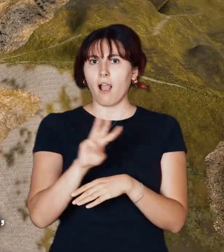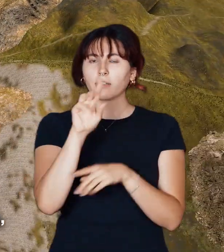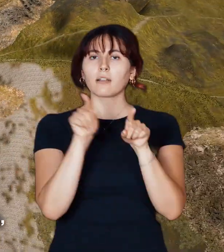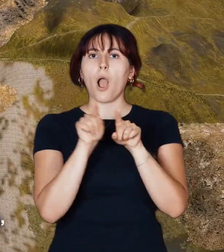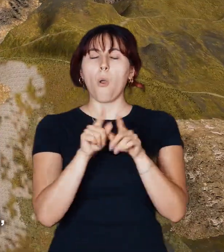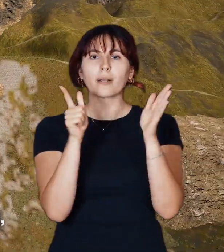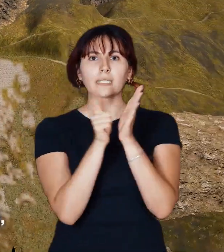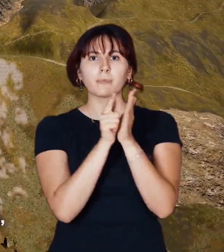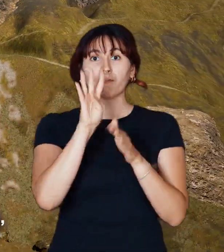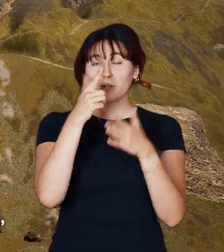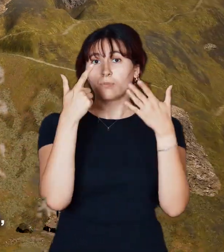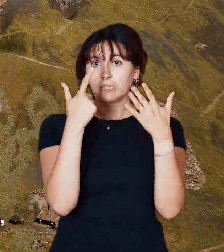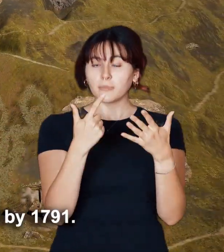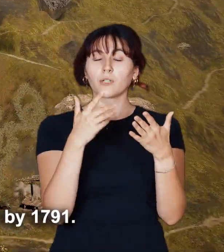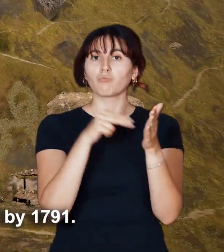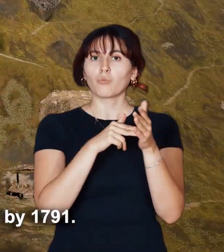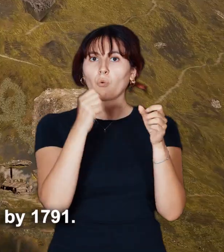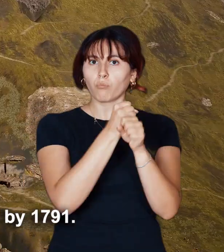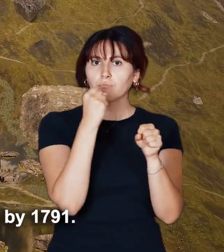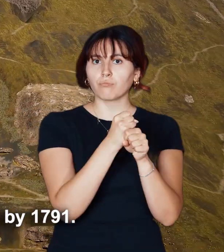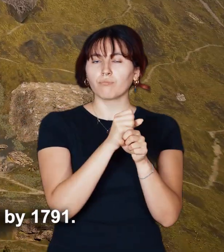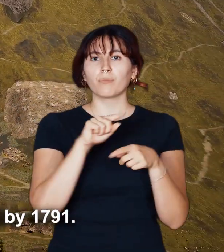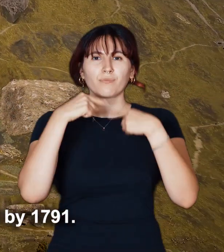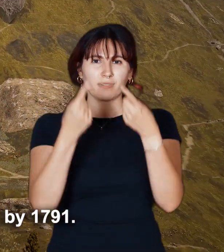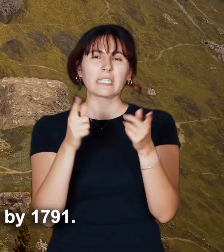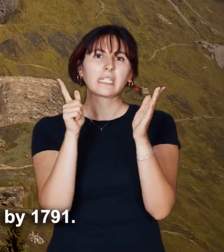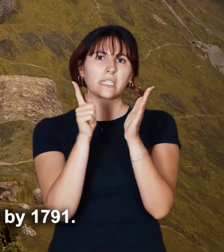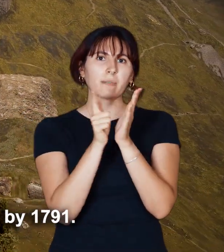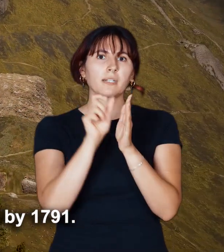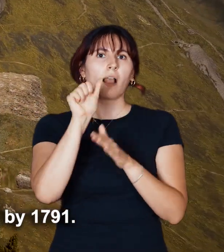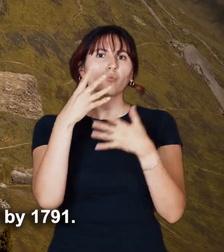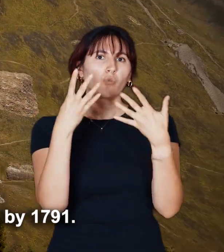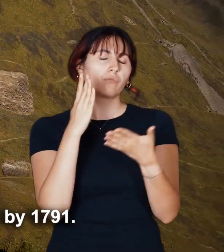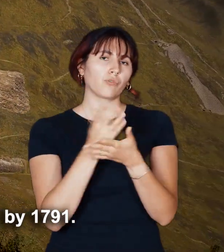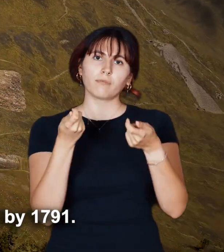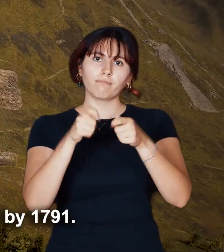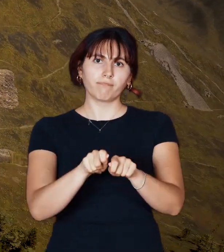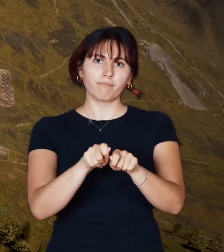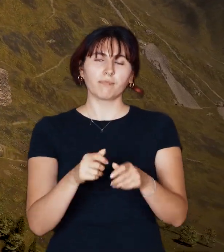carried out in 1774, but had already been abandoned by 1791.